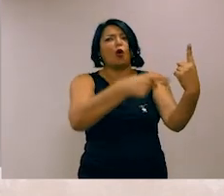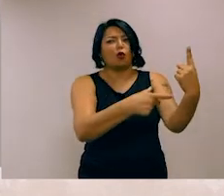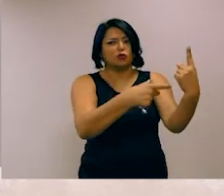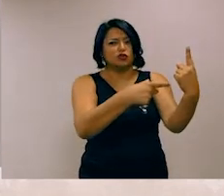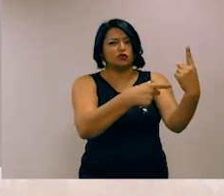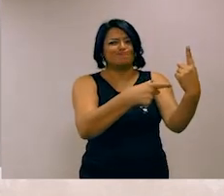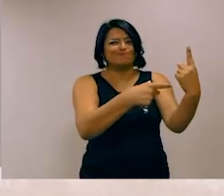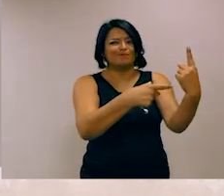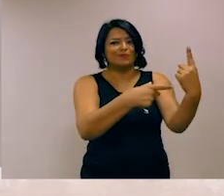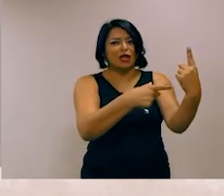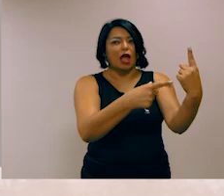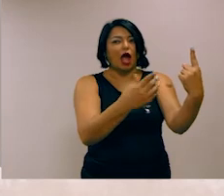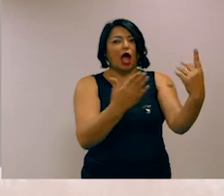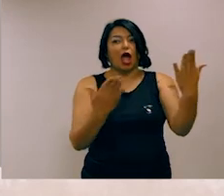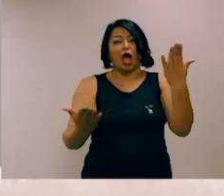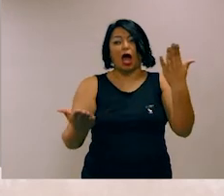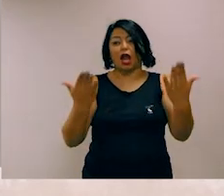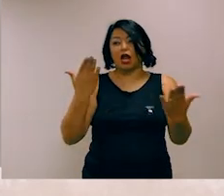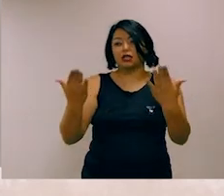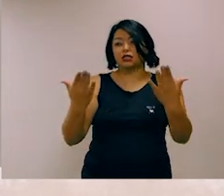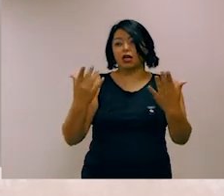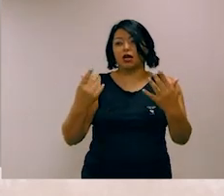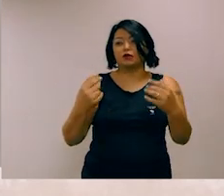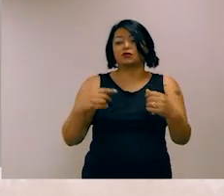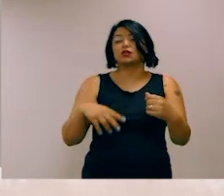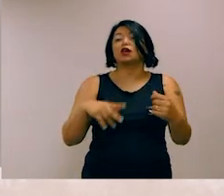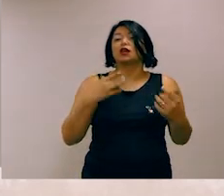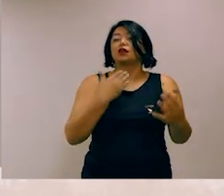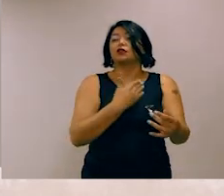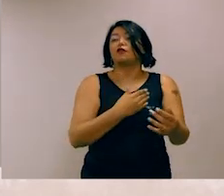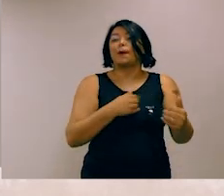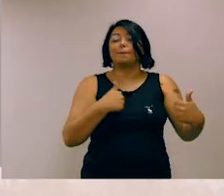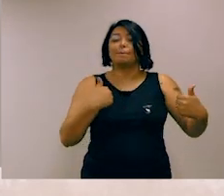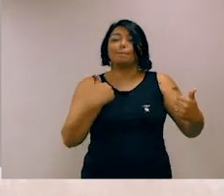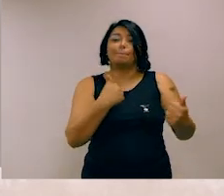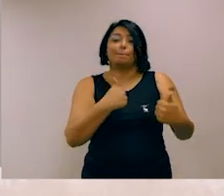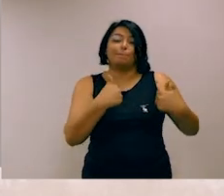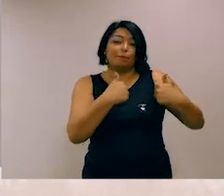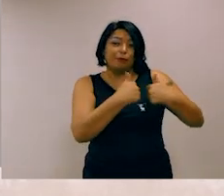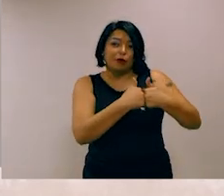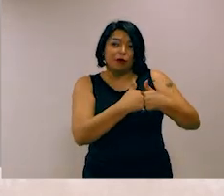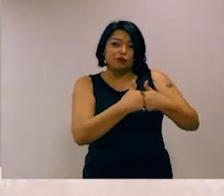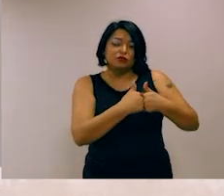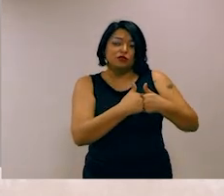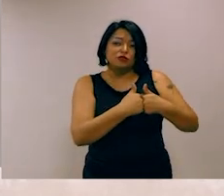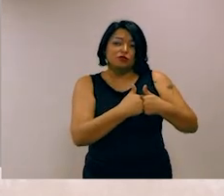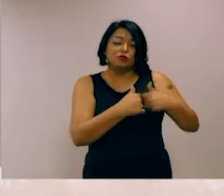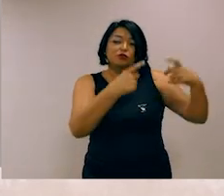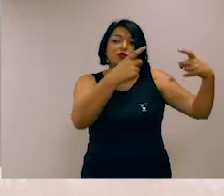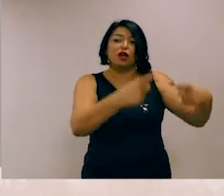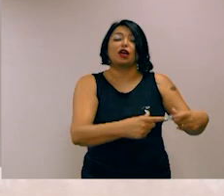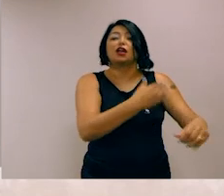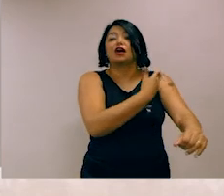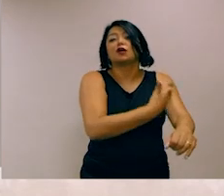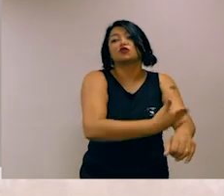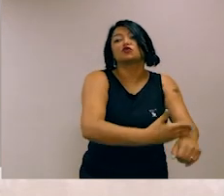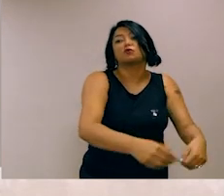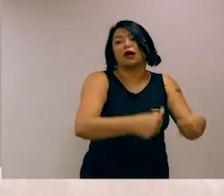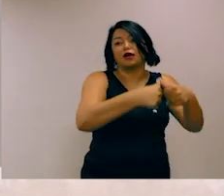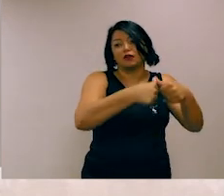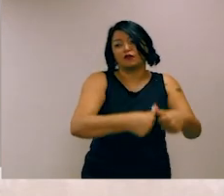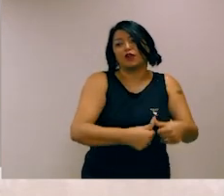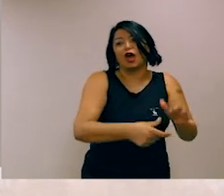map is that if two bodies were in the same place before the breaking of the dam,